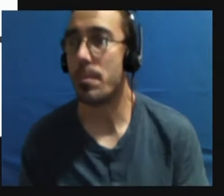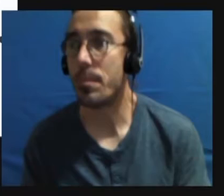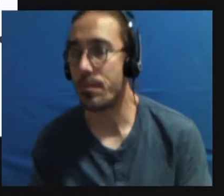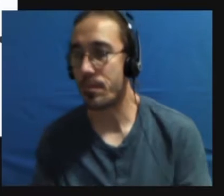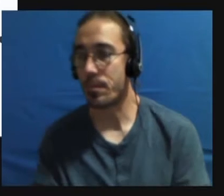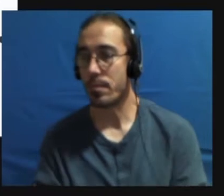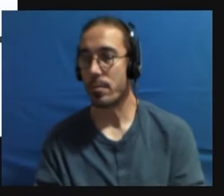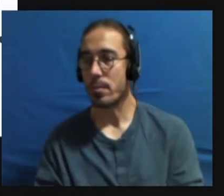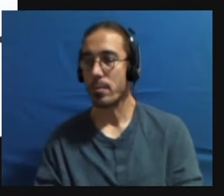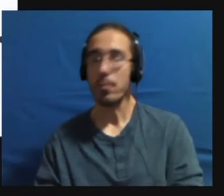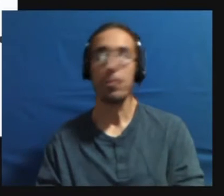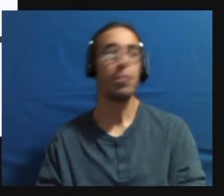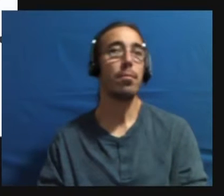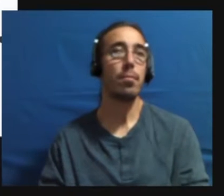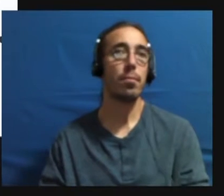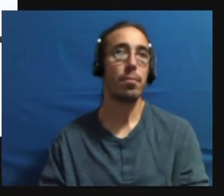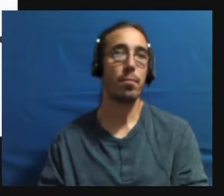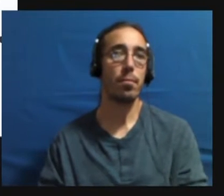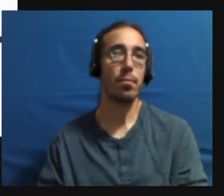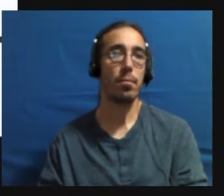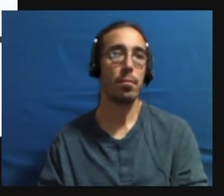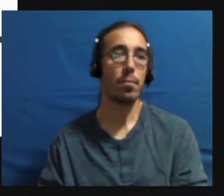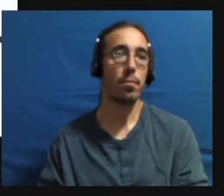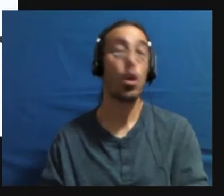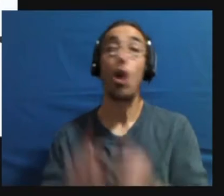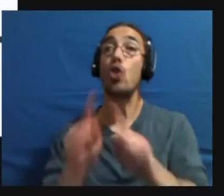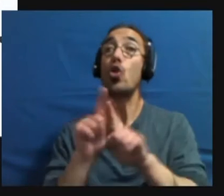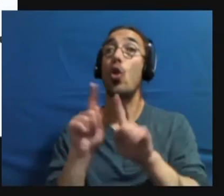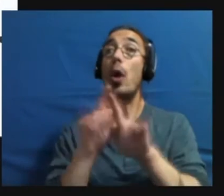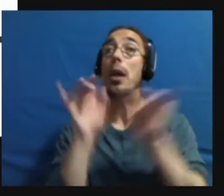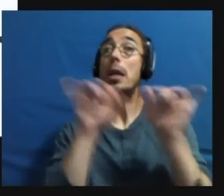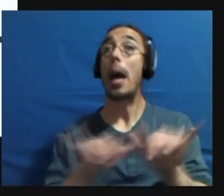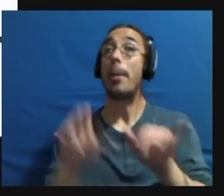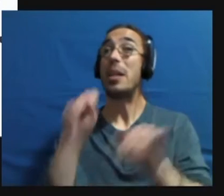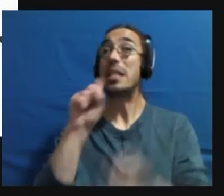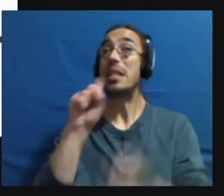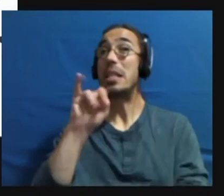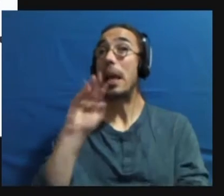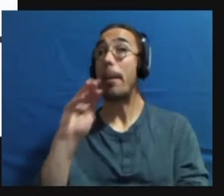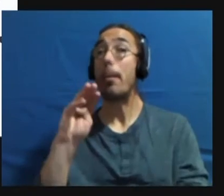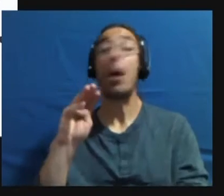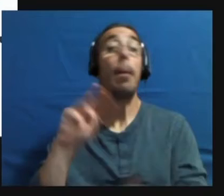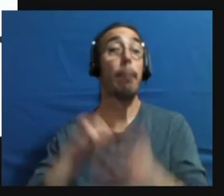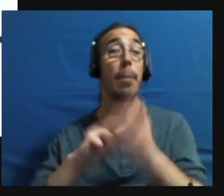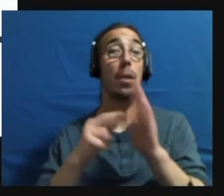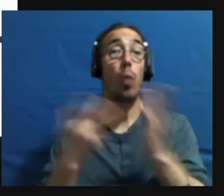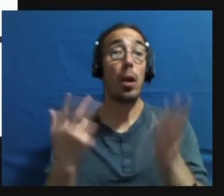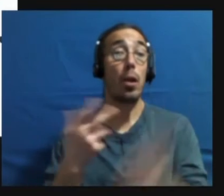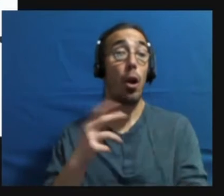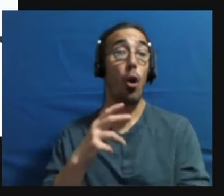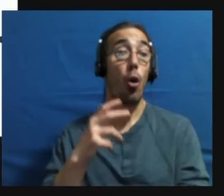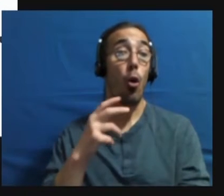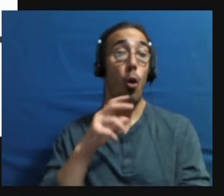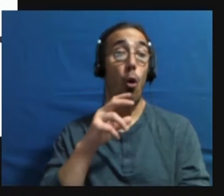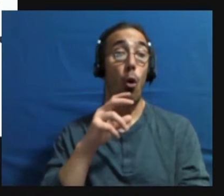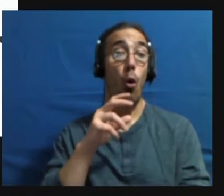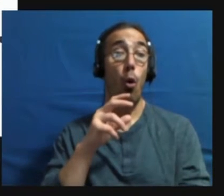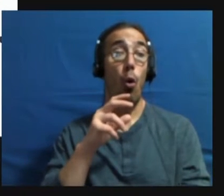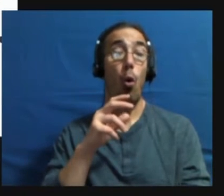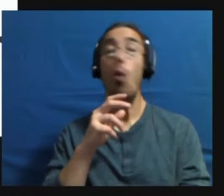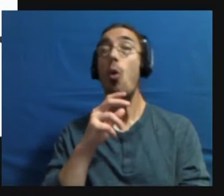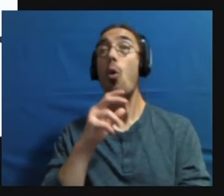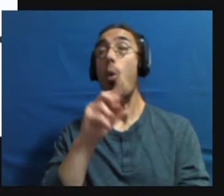So we also have a common stem, which is oral motor activity. This could be chewing on